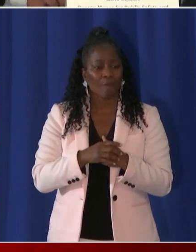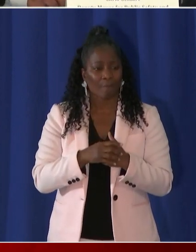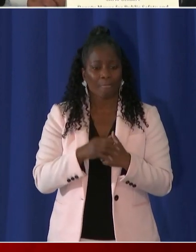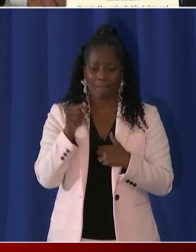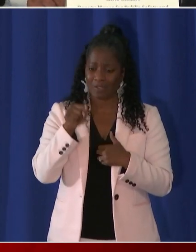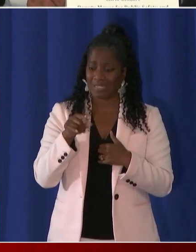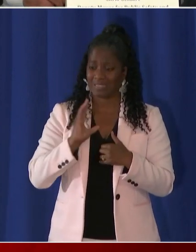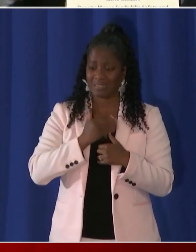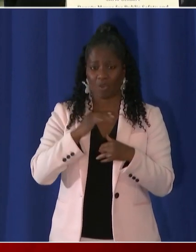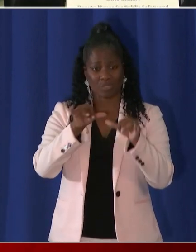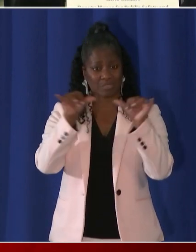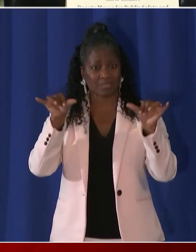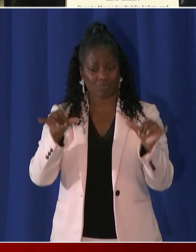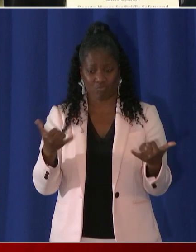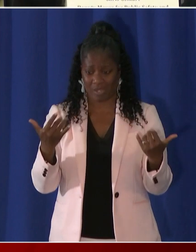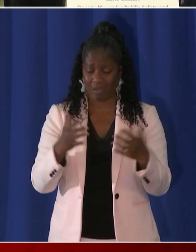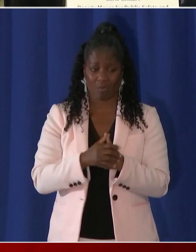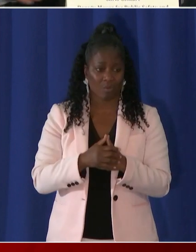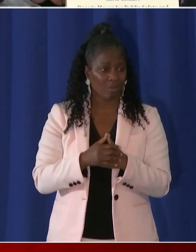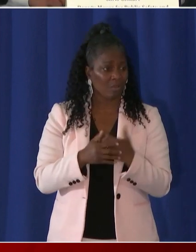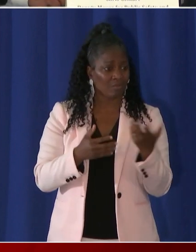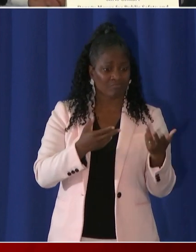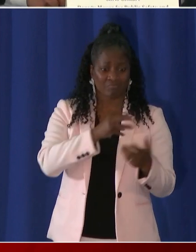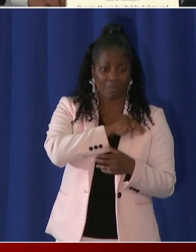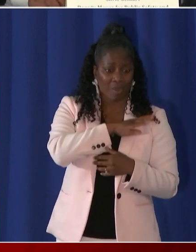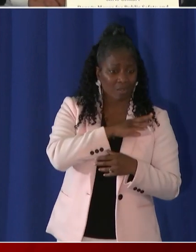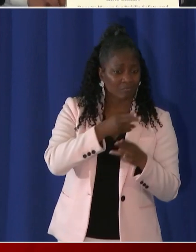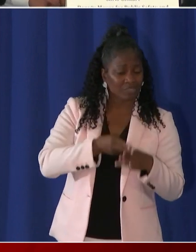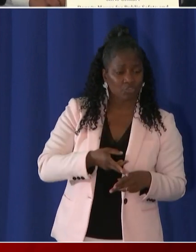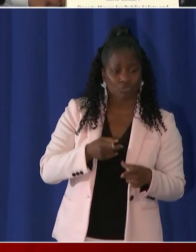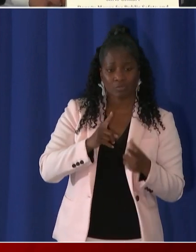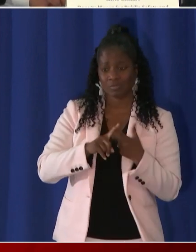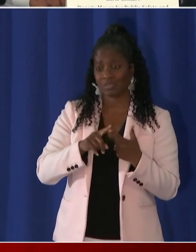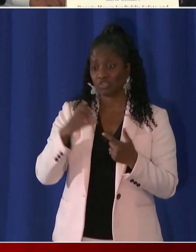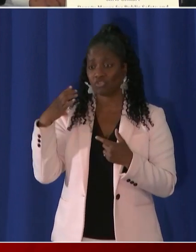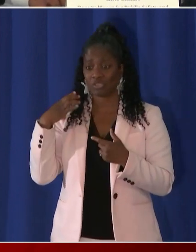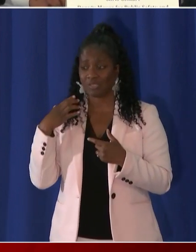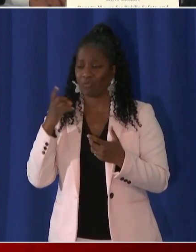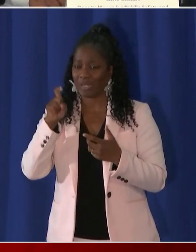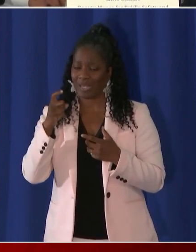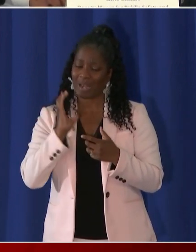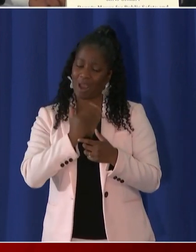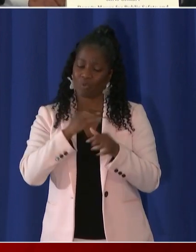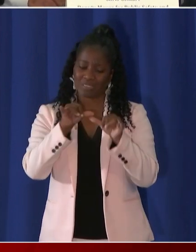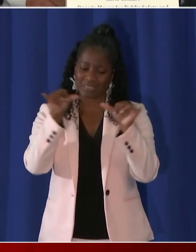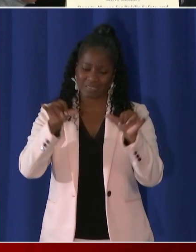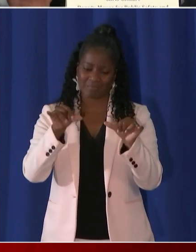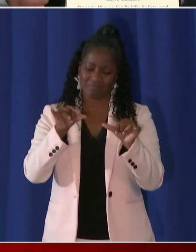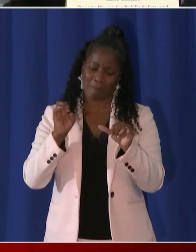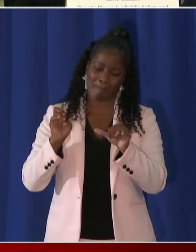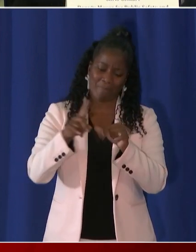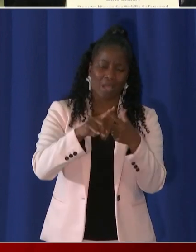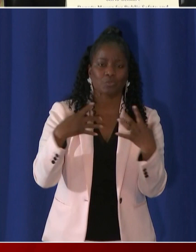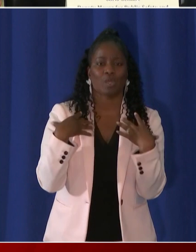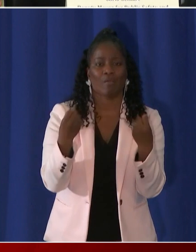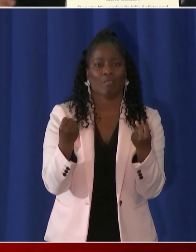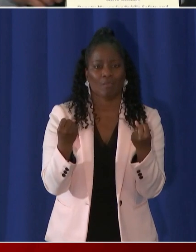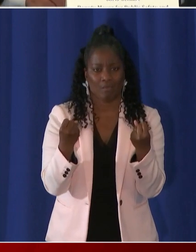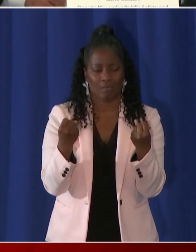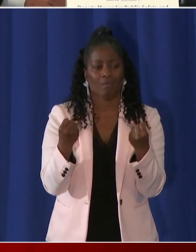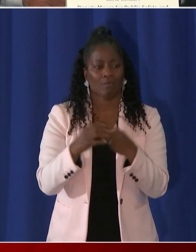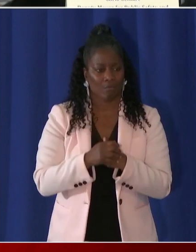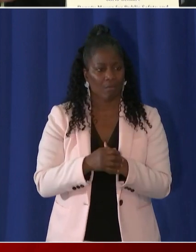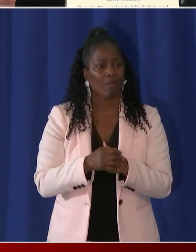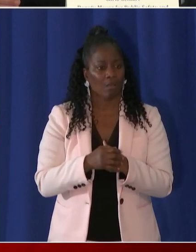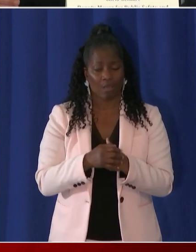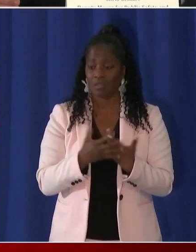of our ecosystem right now. As the chief mentioned and the mayor's mentioned in the past, we need to get our ecosystem back to health. And that's going to happen as the city